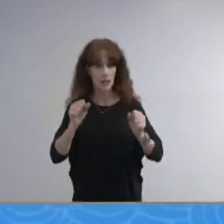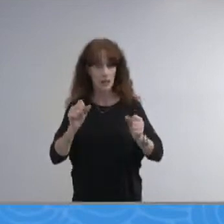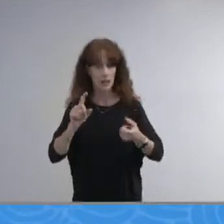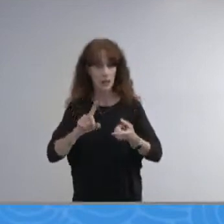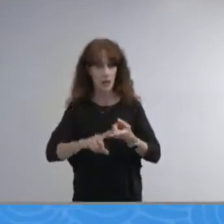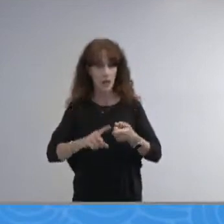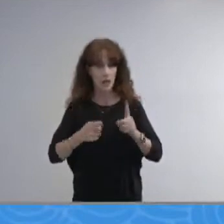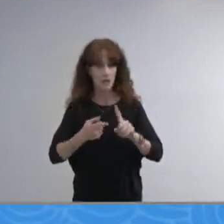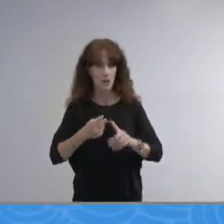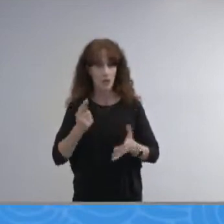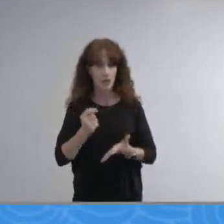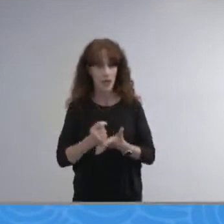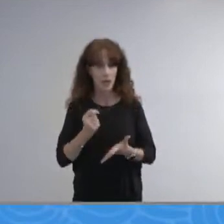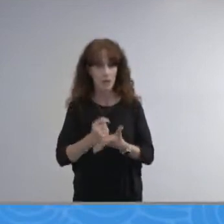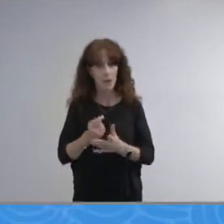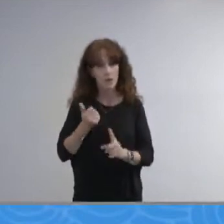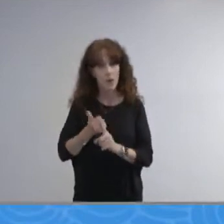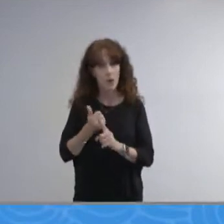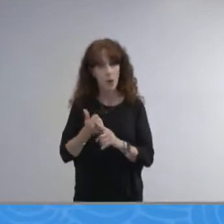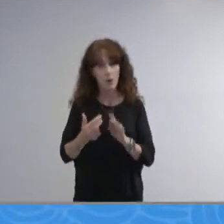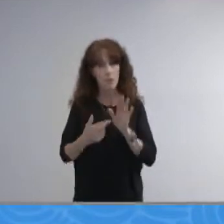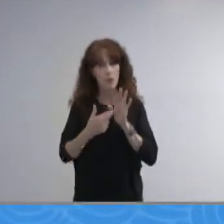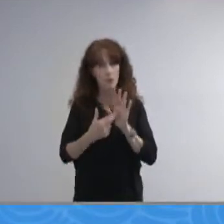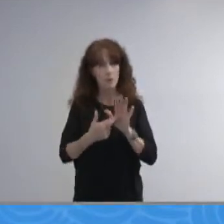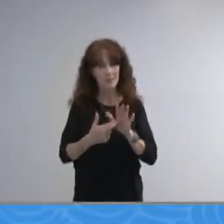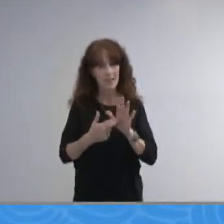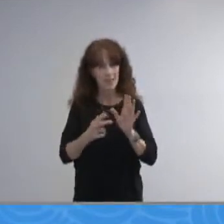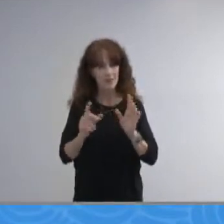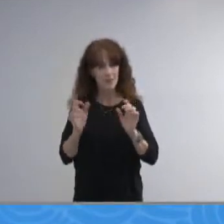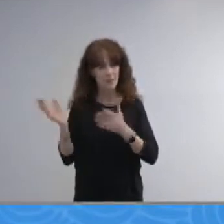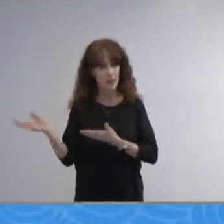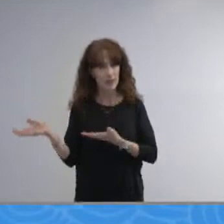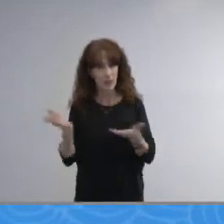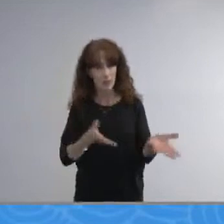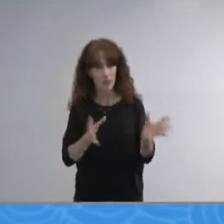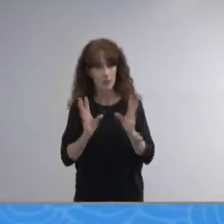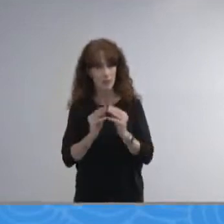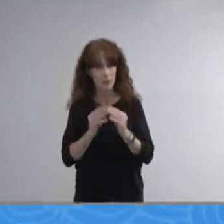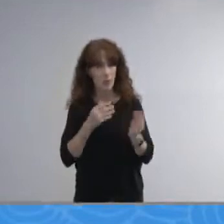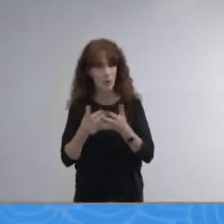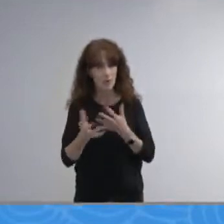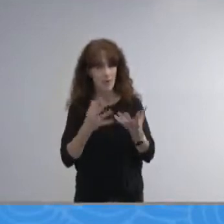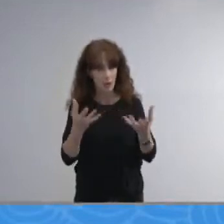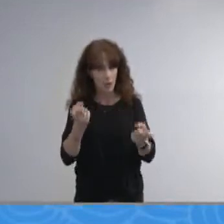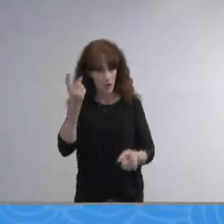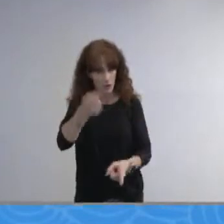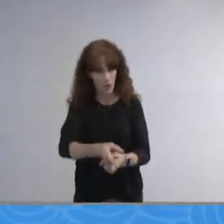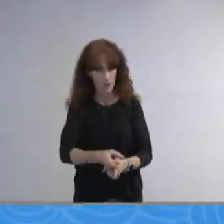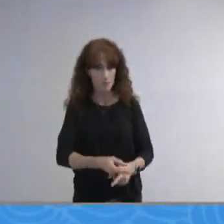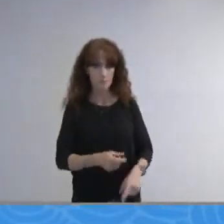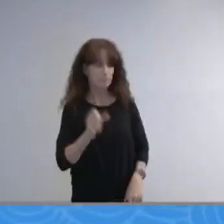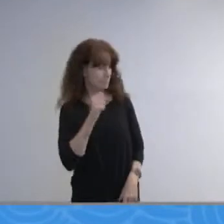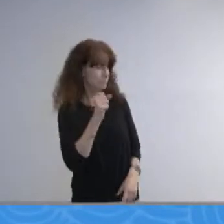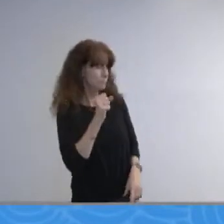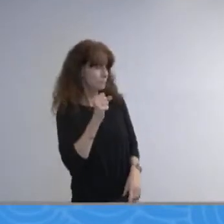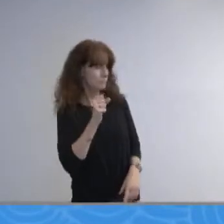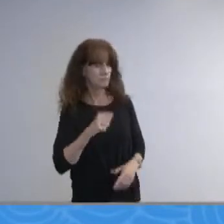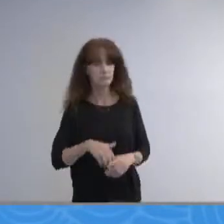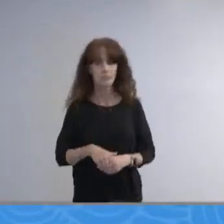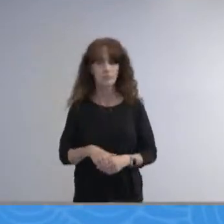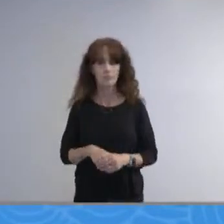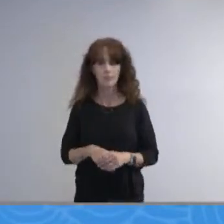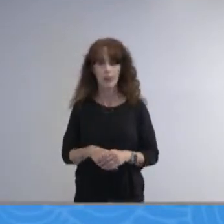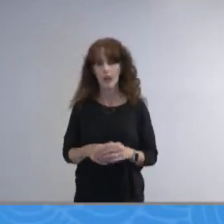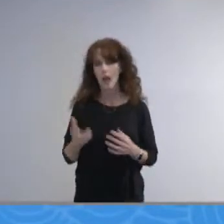friends or therapists or their own representative. Like they can come to the meeting with whoever they want, right? Yes. Uh-huh. And who